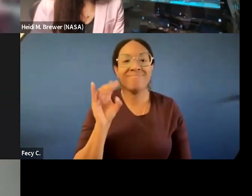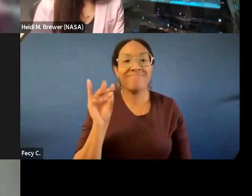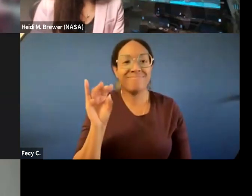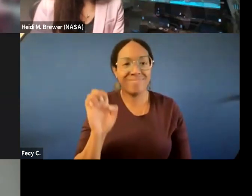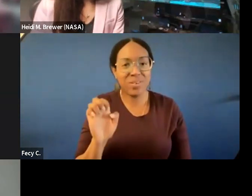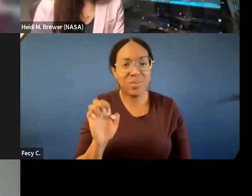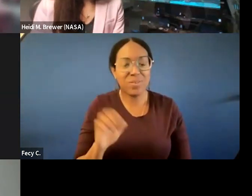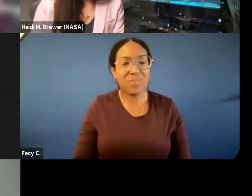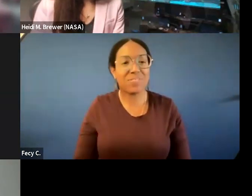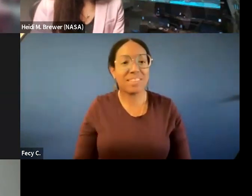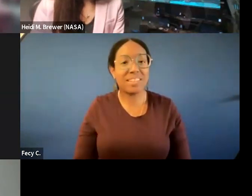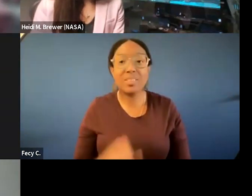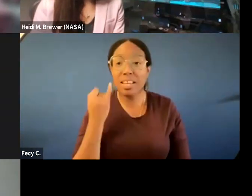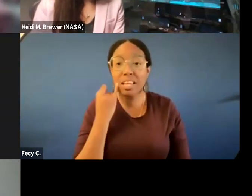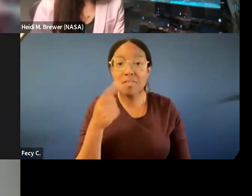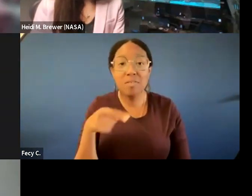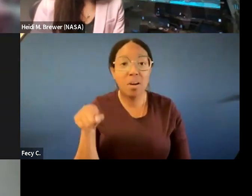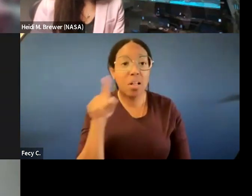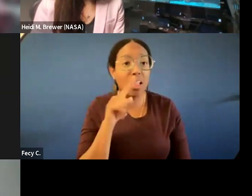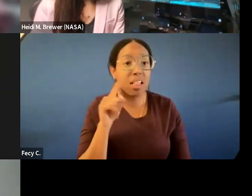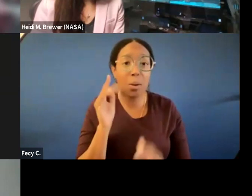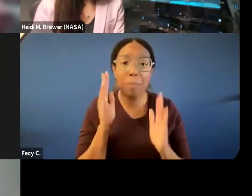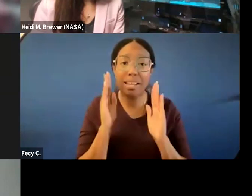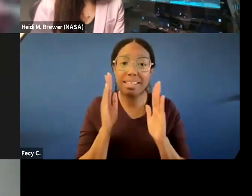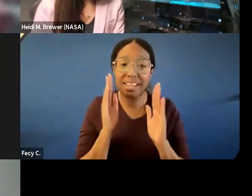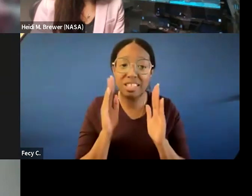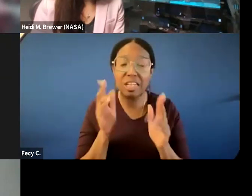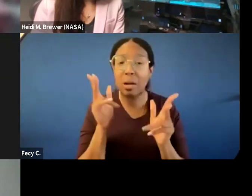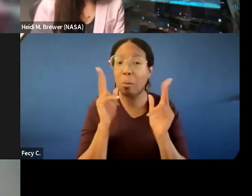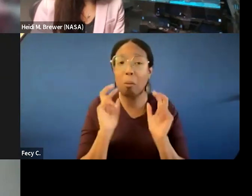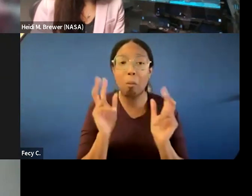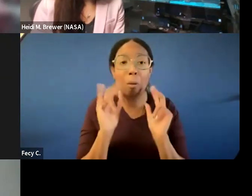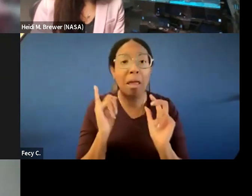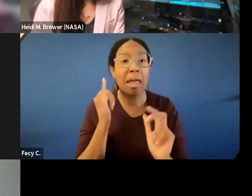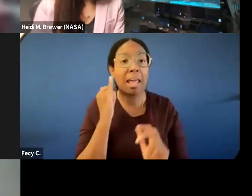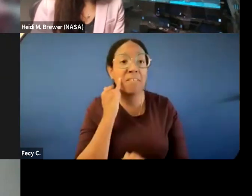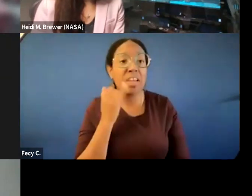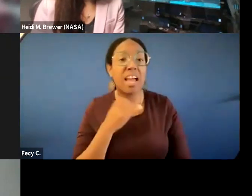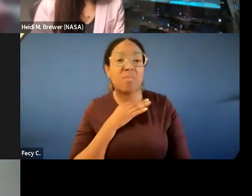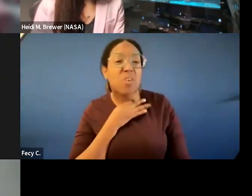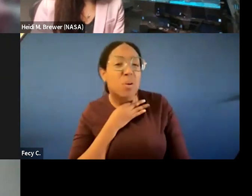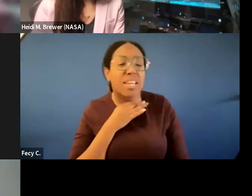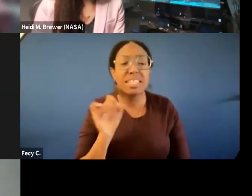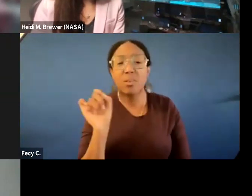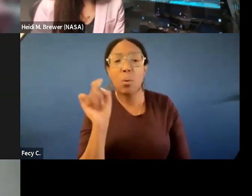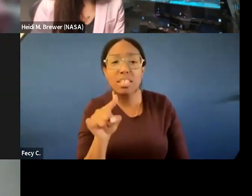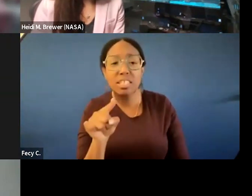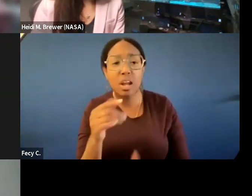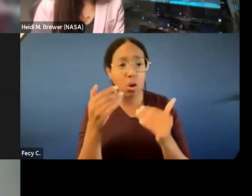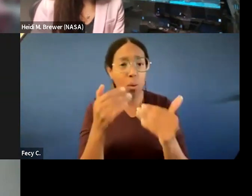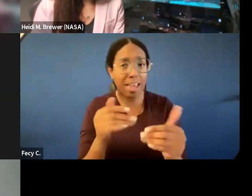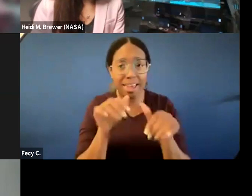is listening, watching along, if you have a question, you can pop it in the chat. To any of the panelists